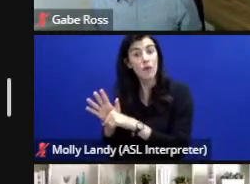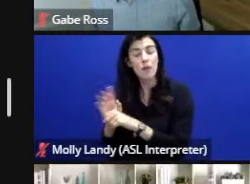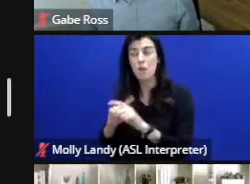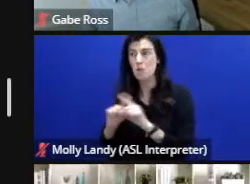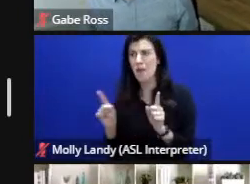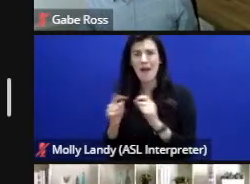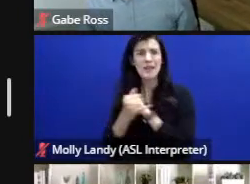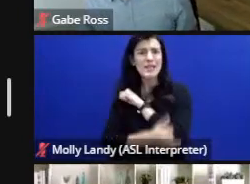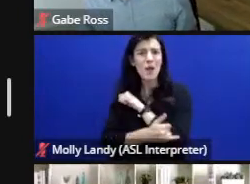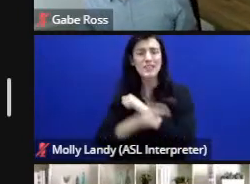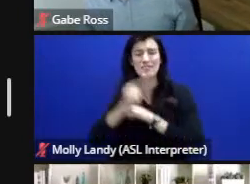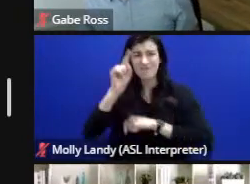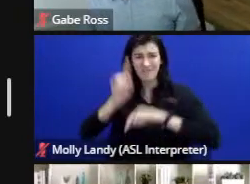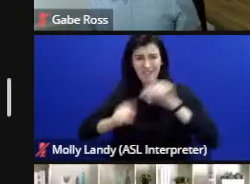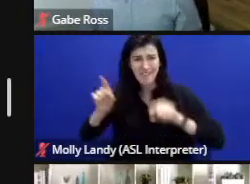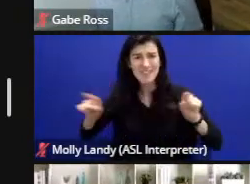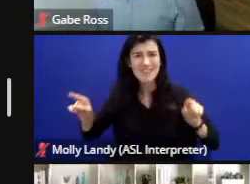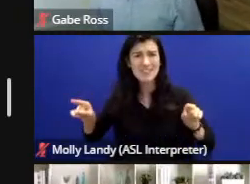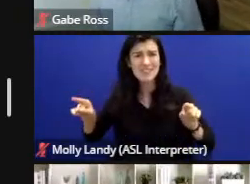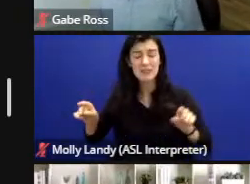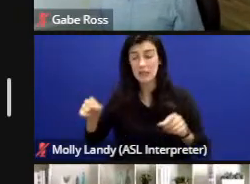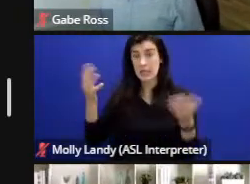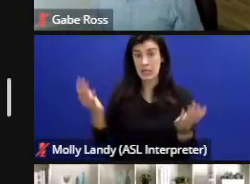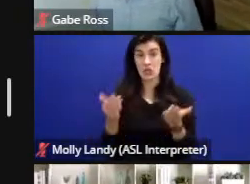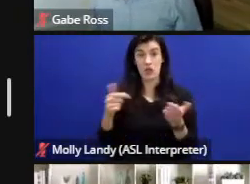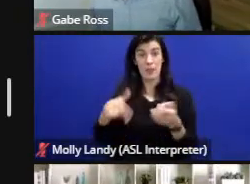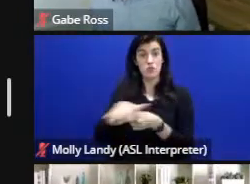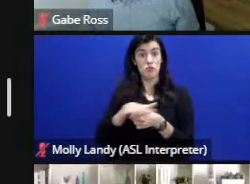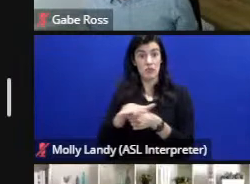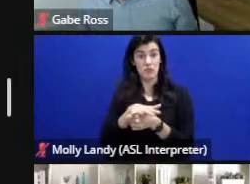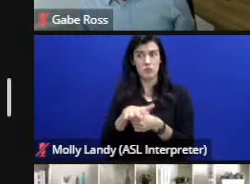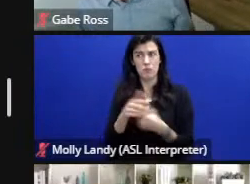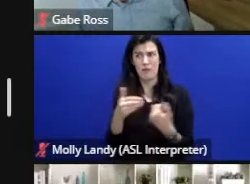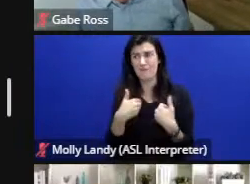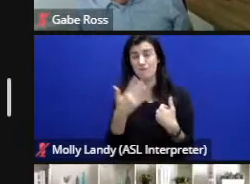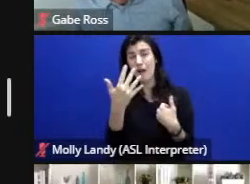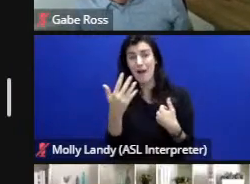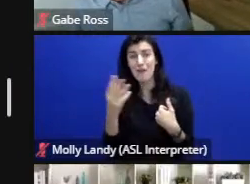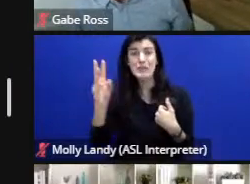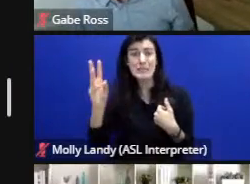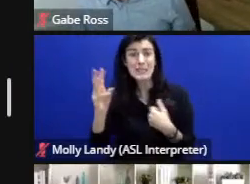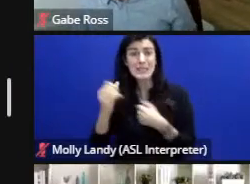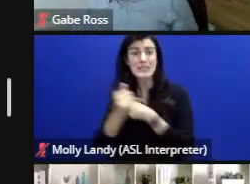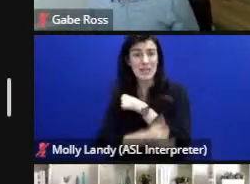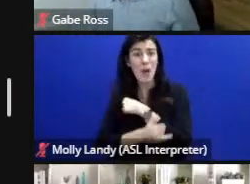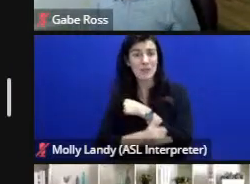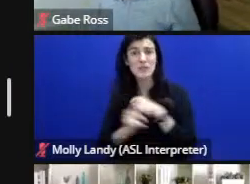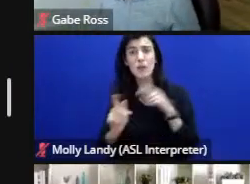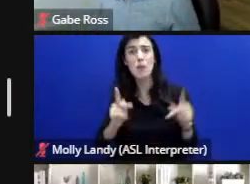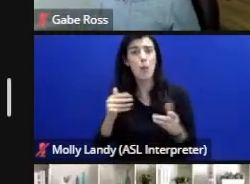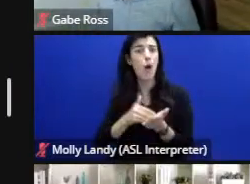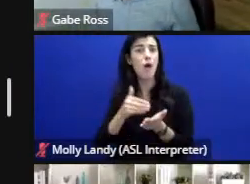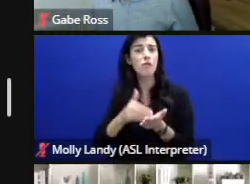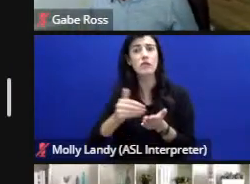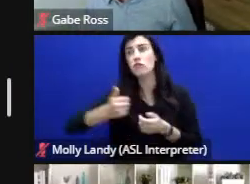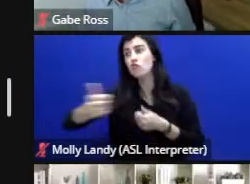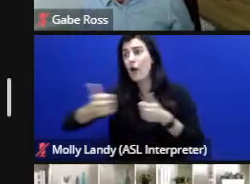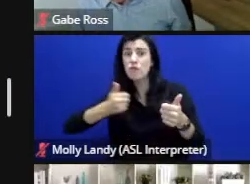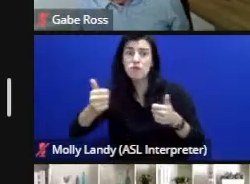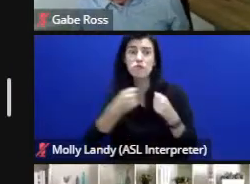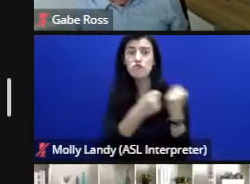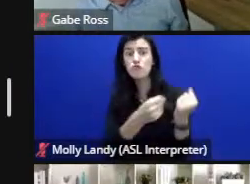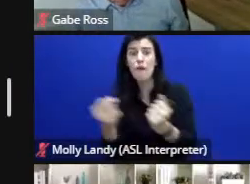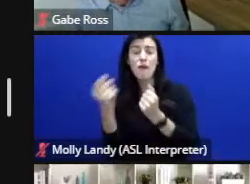especially in this region, there's 5 or 6 counties in which we drive back and forth between for work. And so